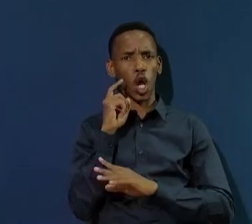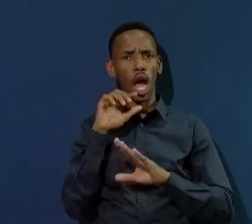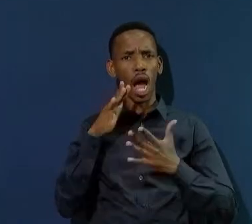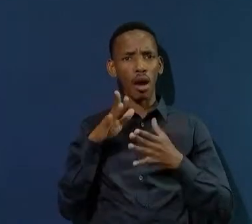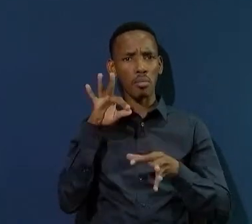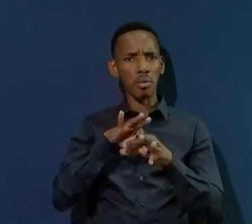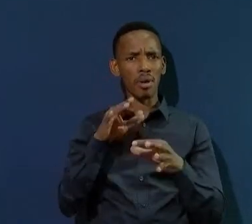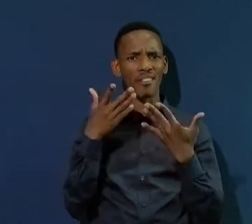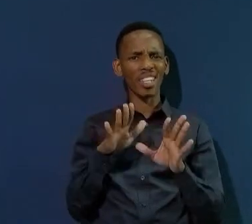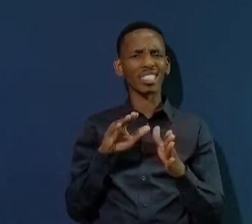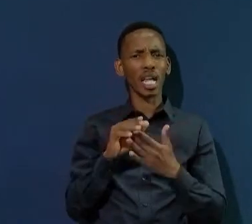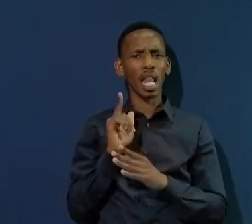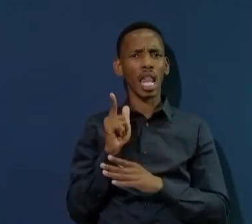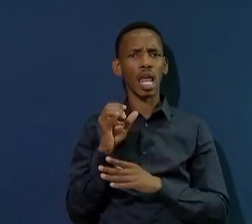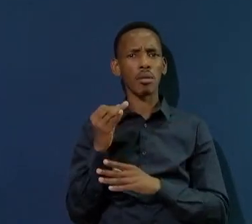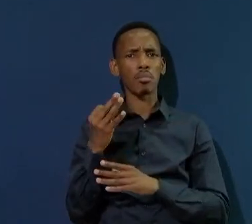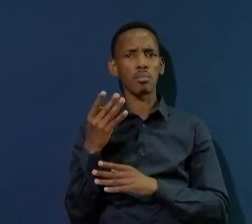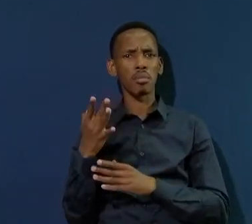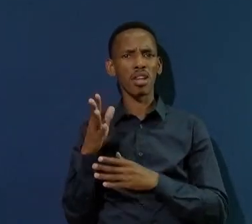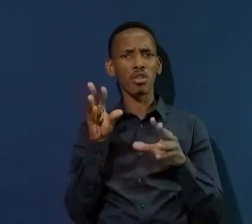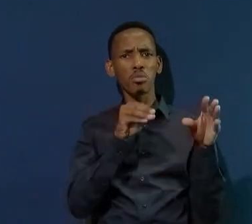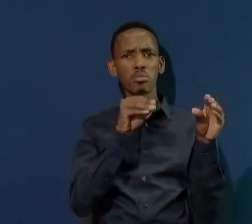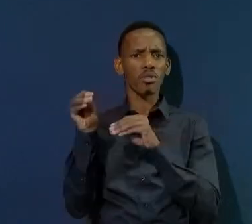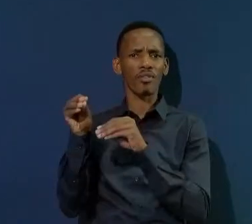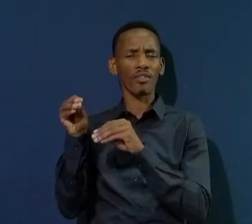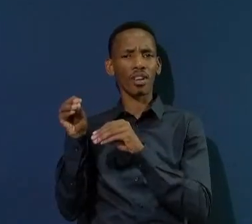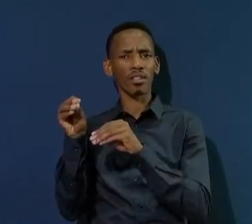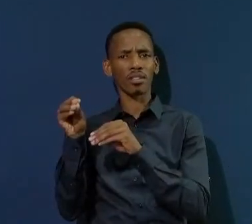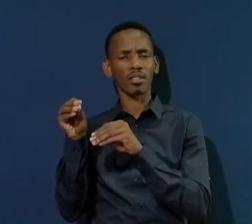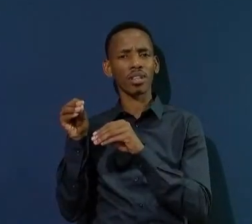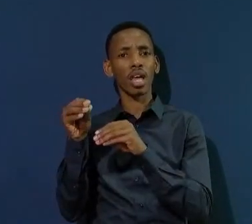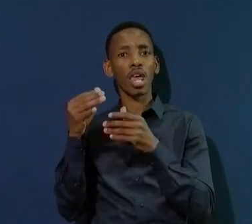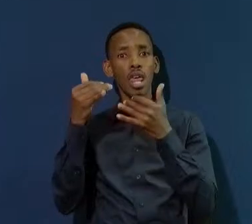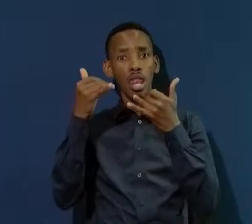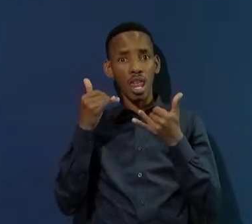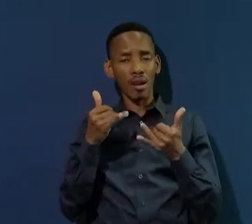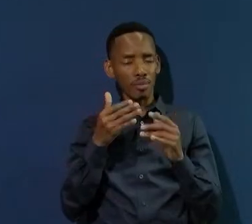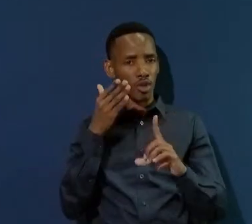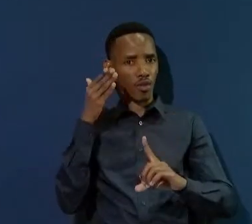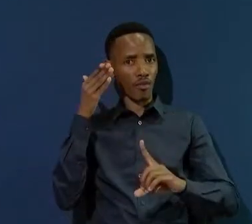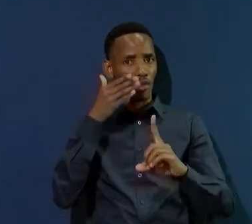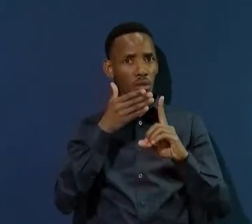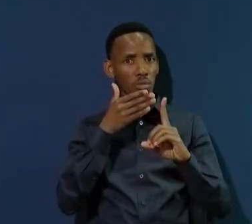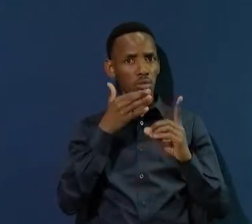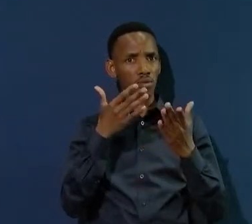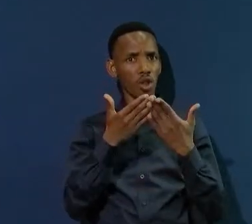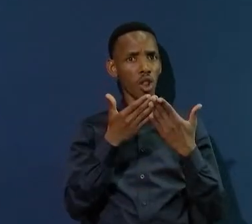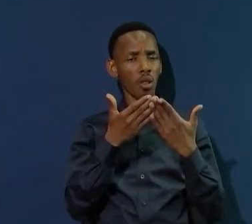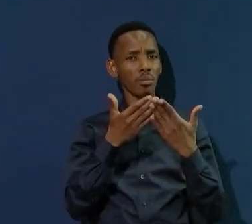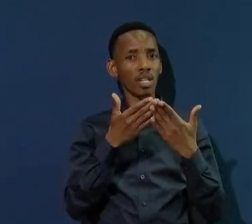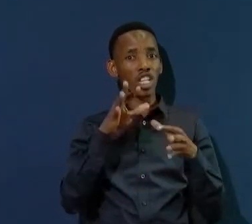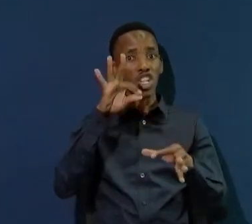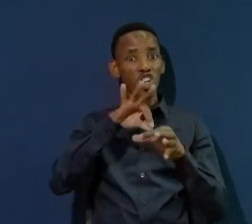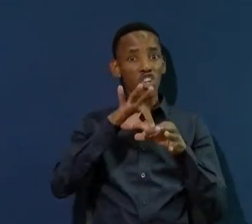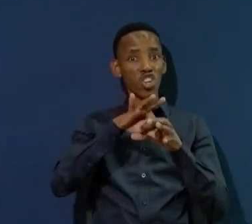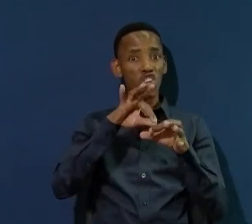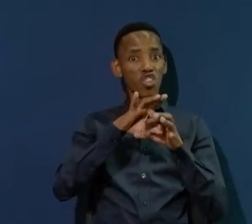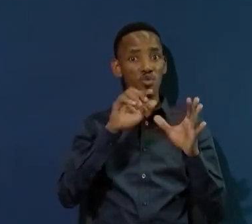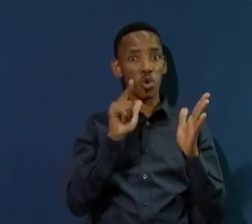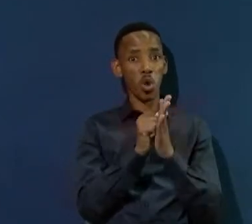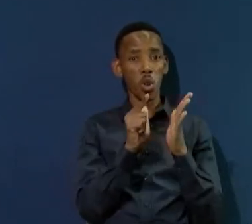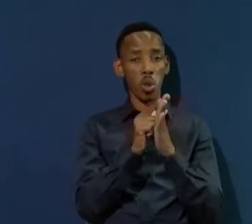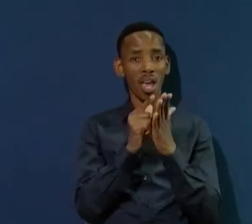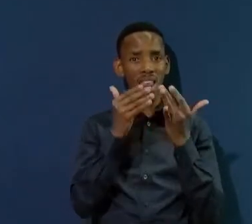particular election related provisions and clauses beyond the constitution, re lebella gongwe electoral act. In your